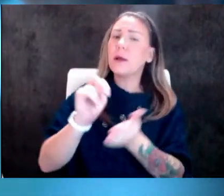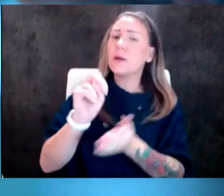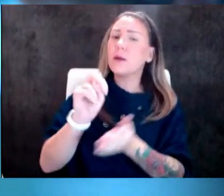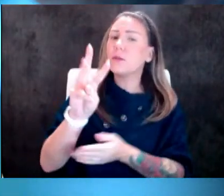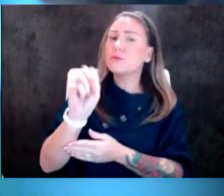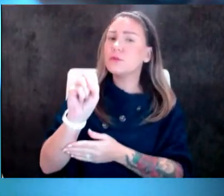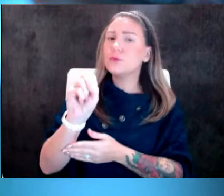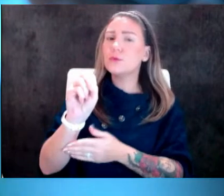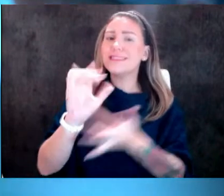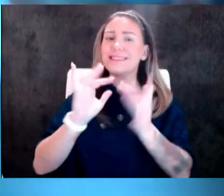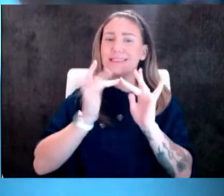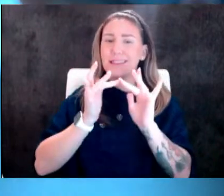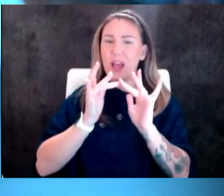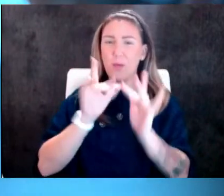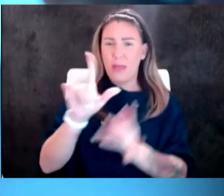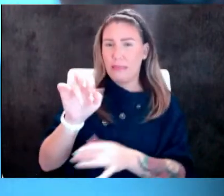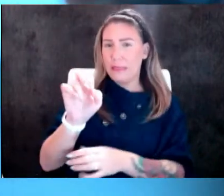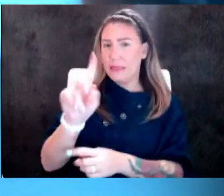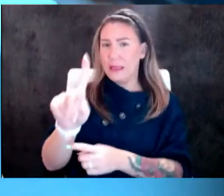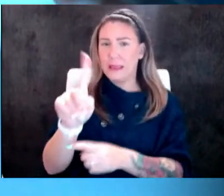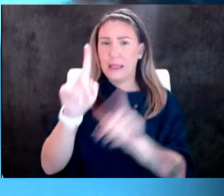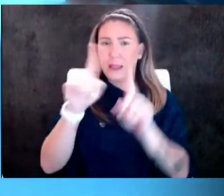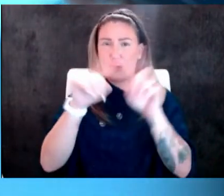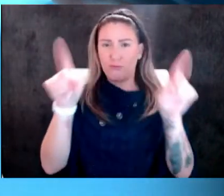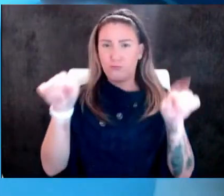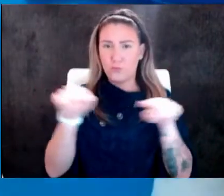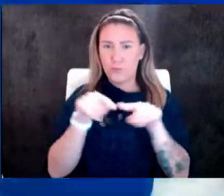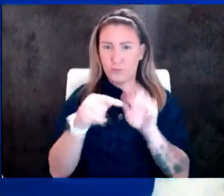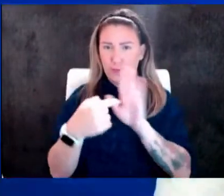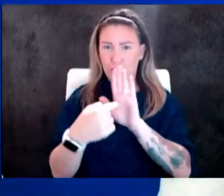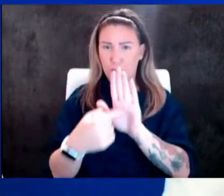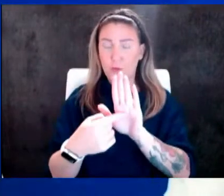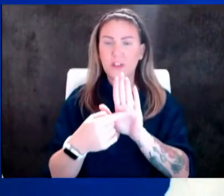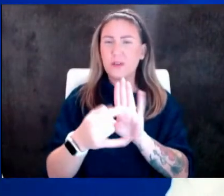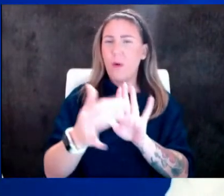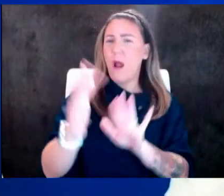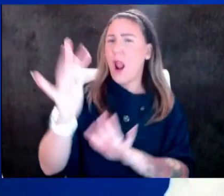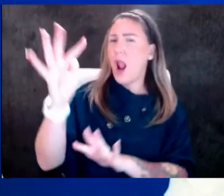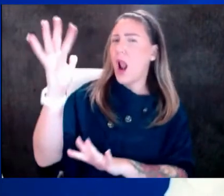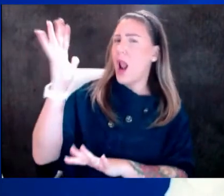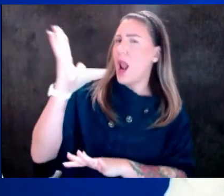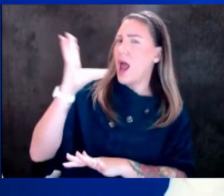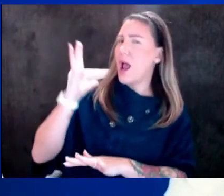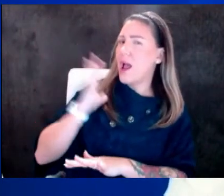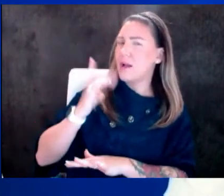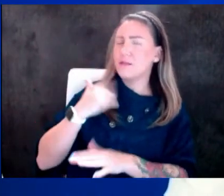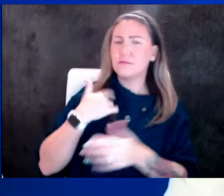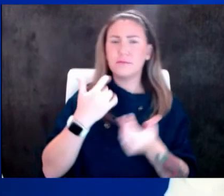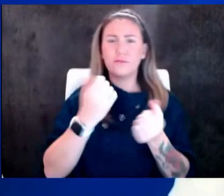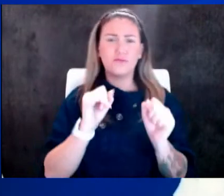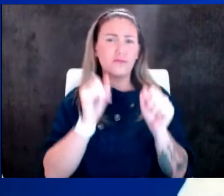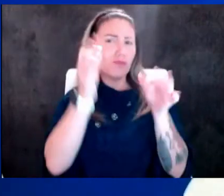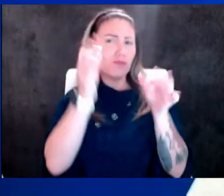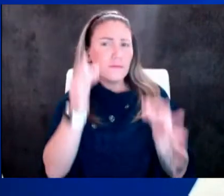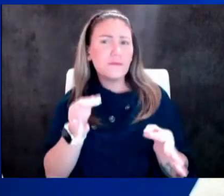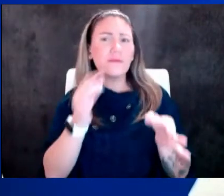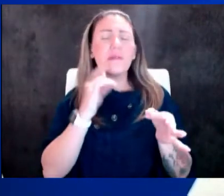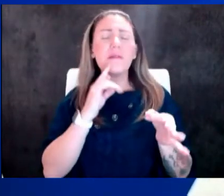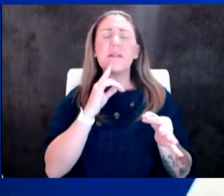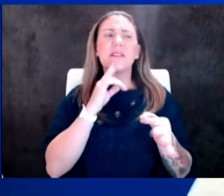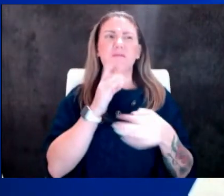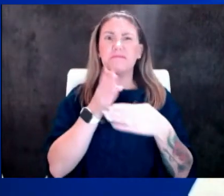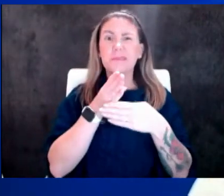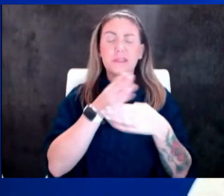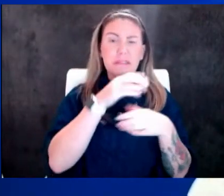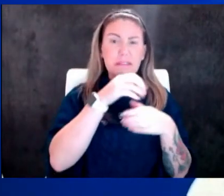to those things right here on your screen. So a long time ago, a very long time ago, I was trying to decide between internal medicine and